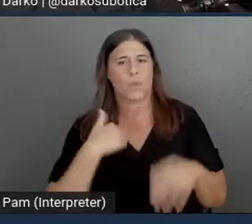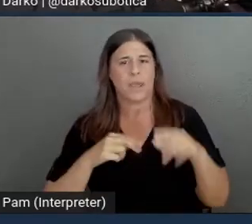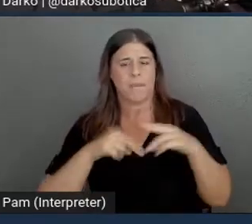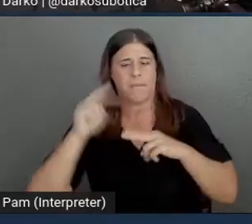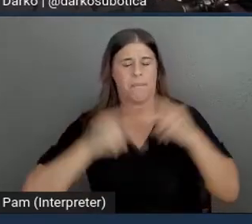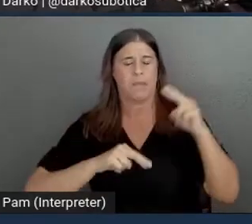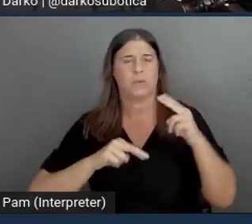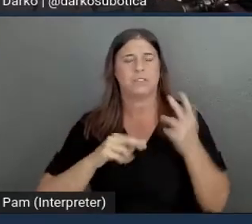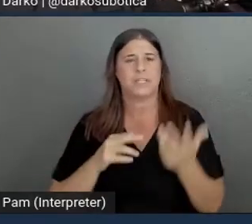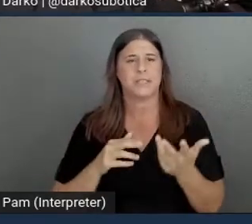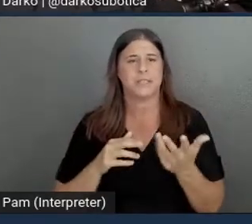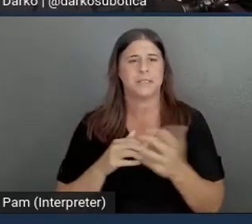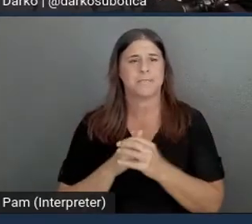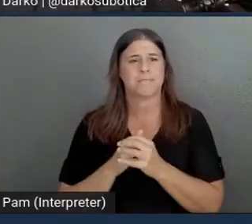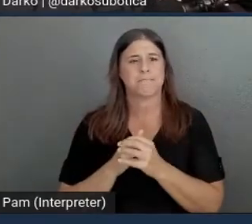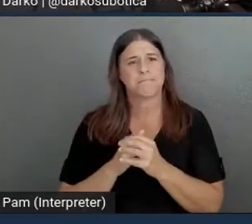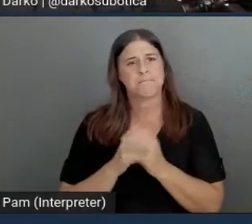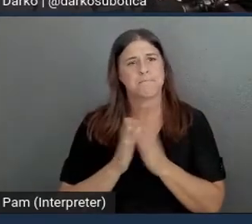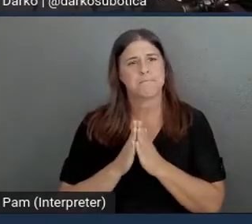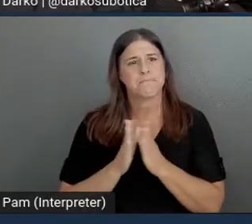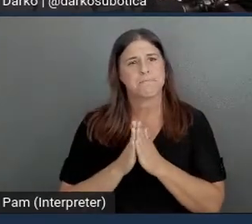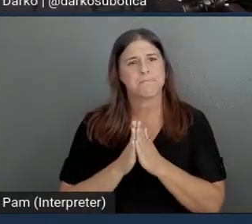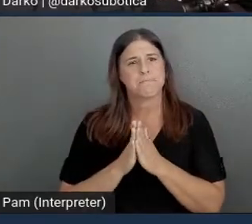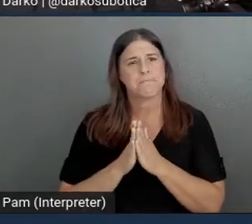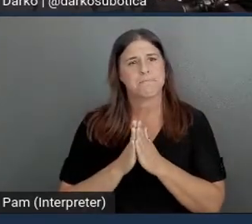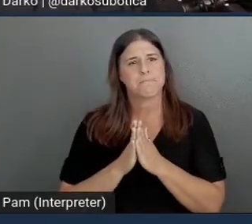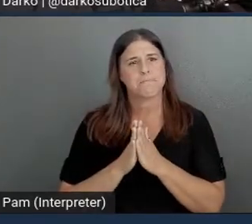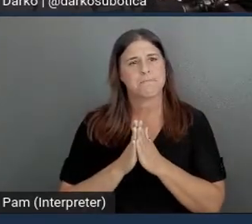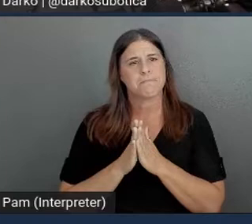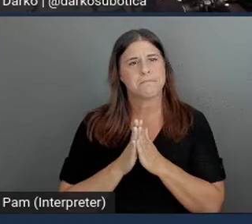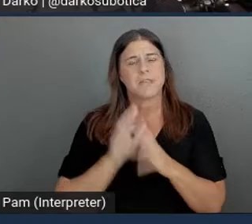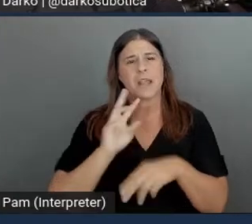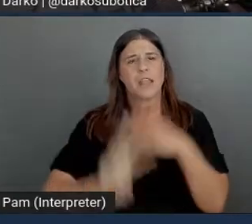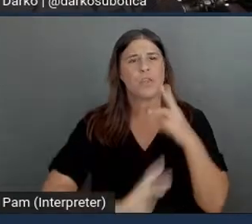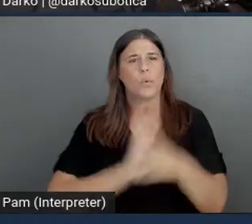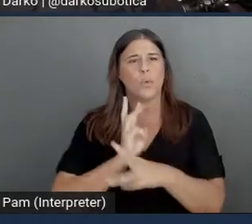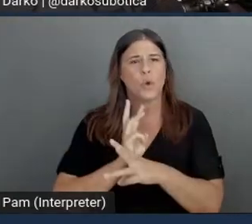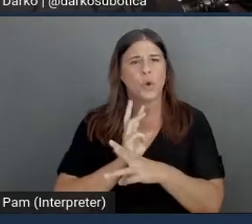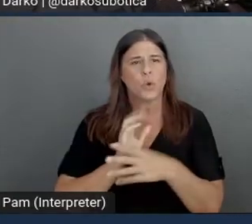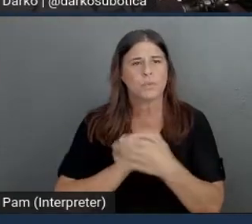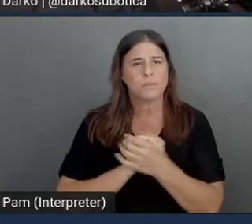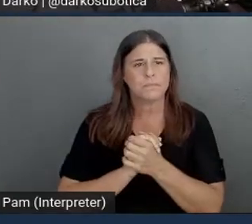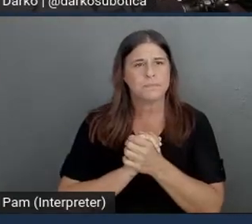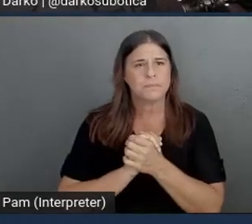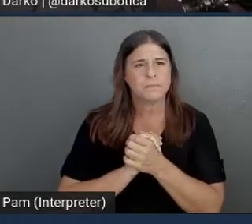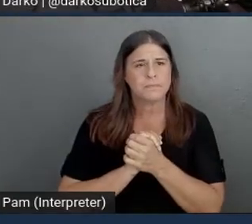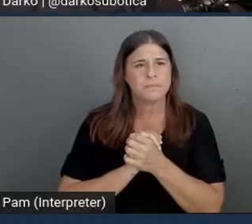is in the work section.